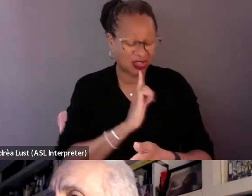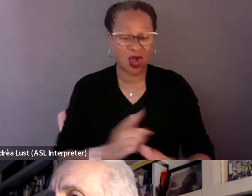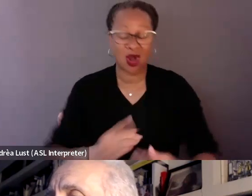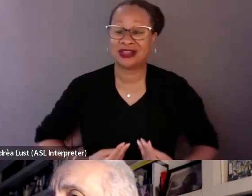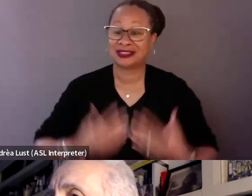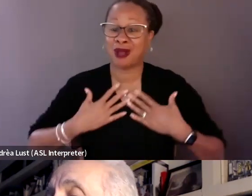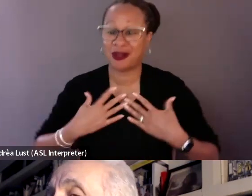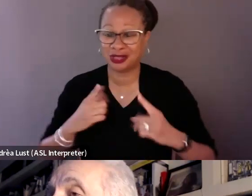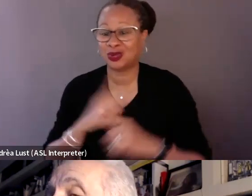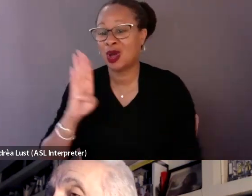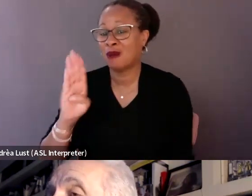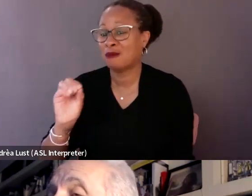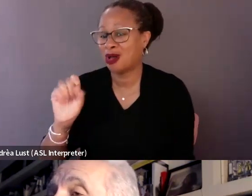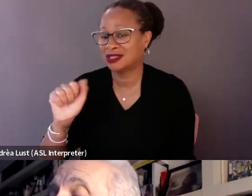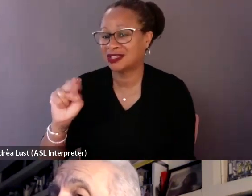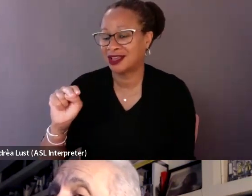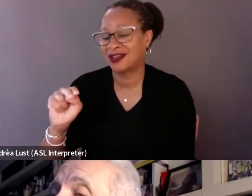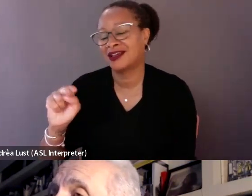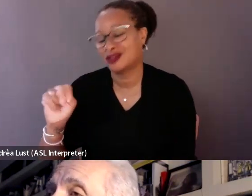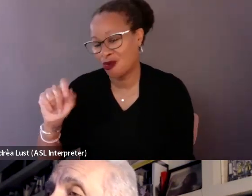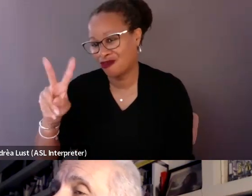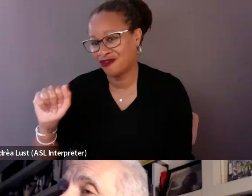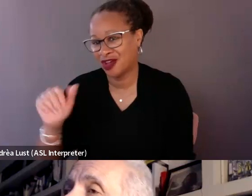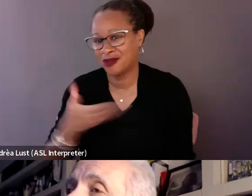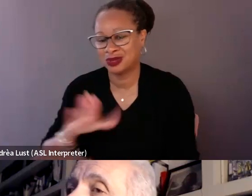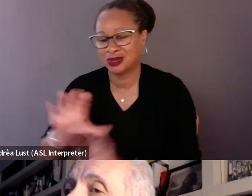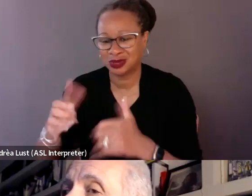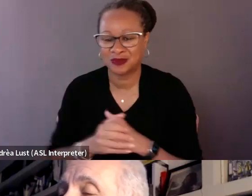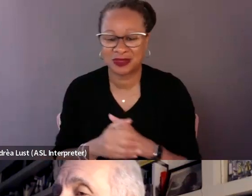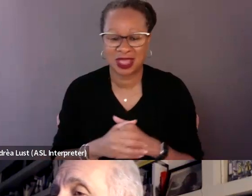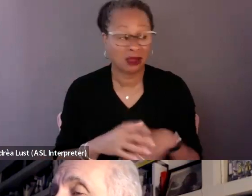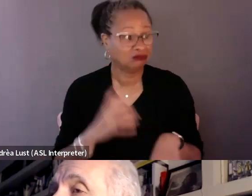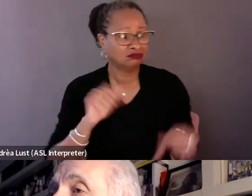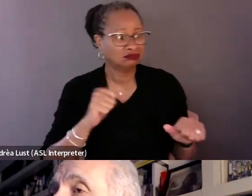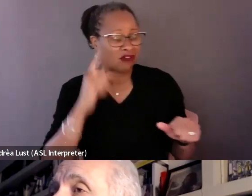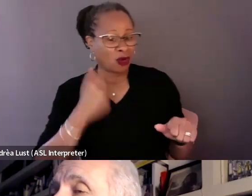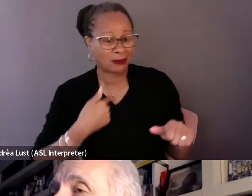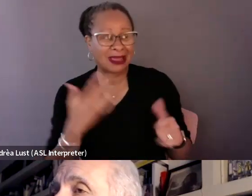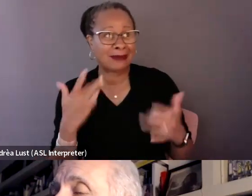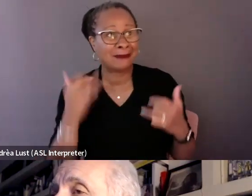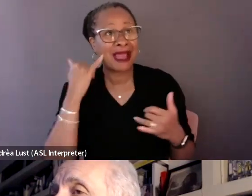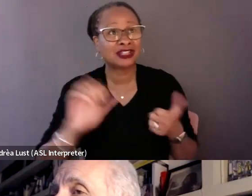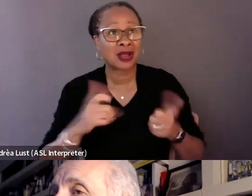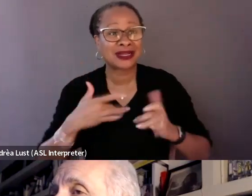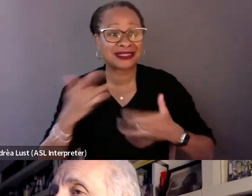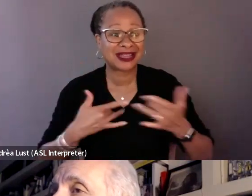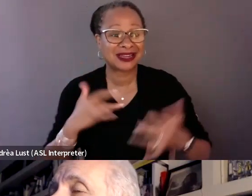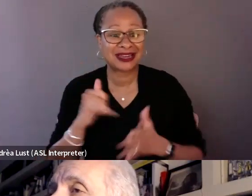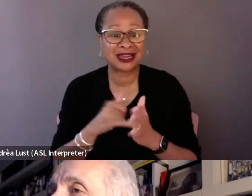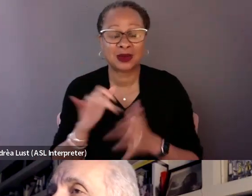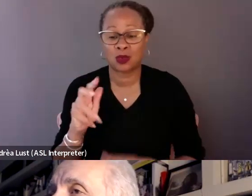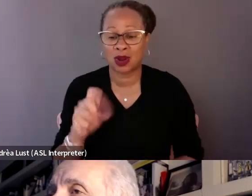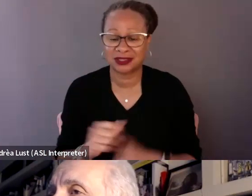Nova. Yeah, it for me, imagine how exciting it was that I always say that